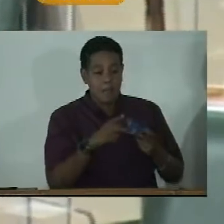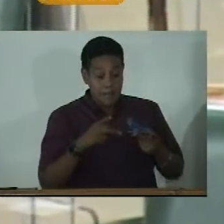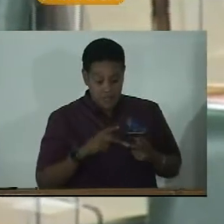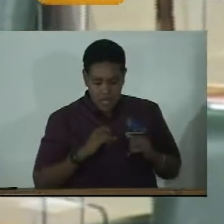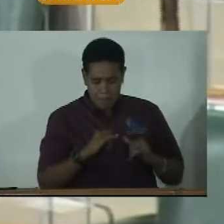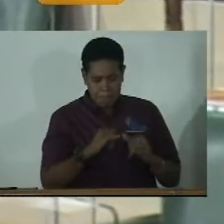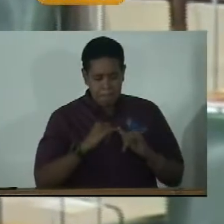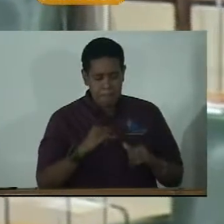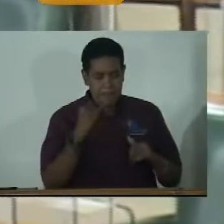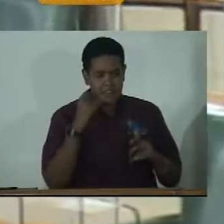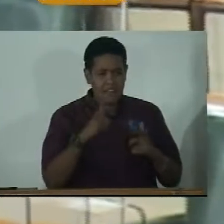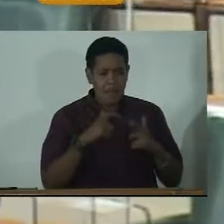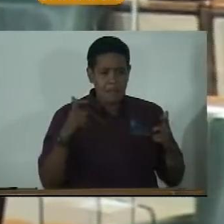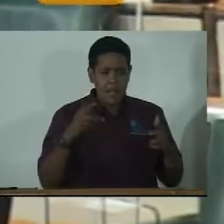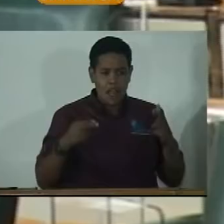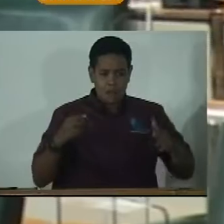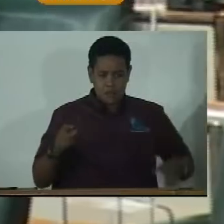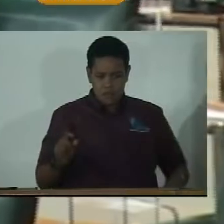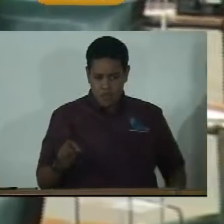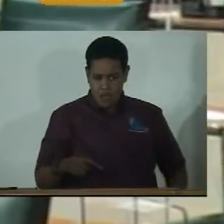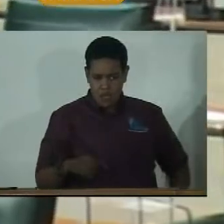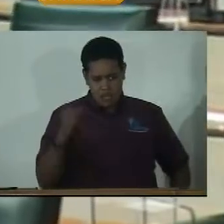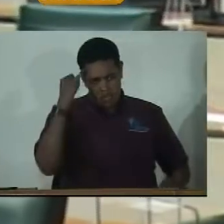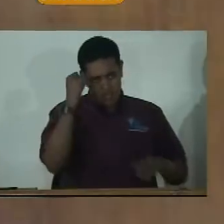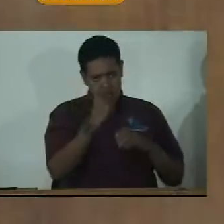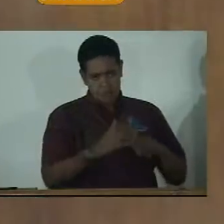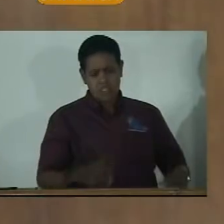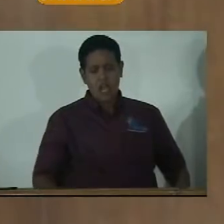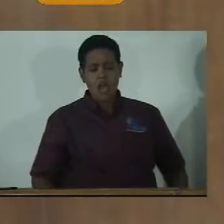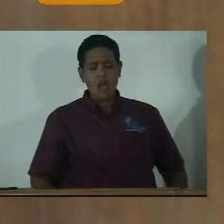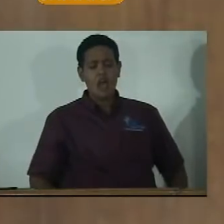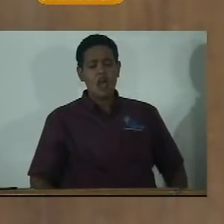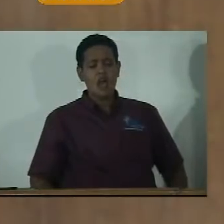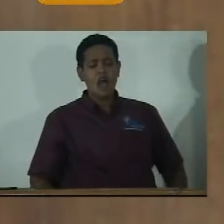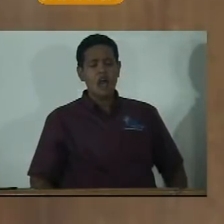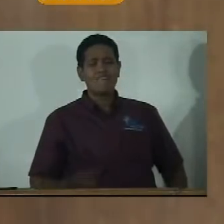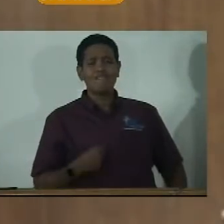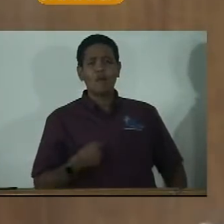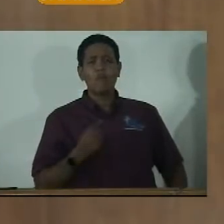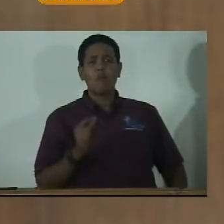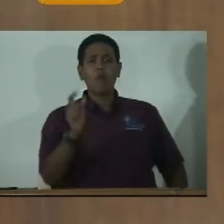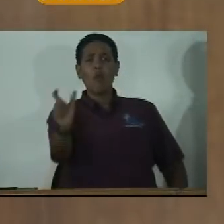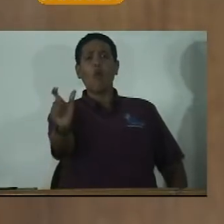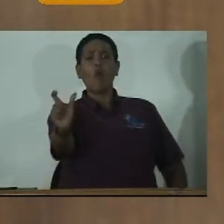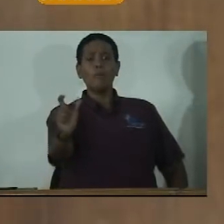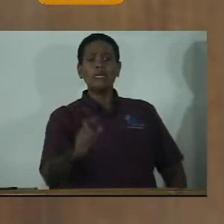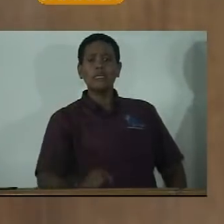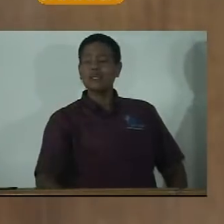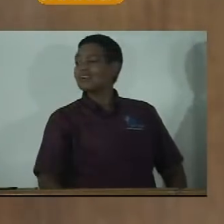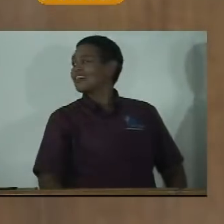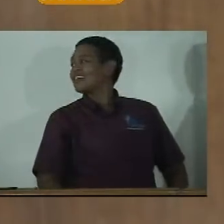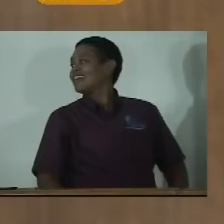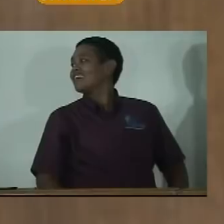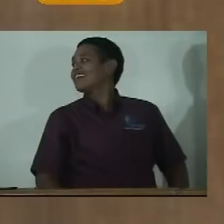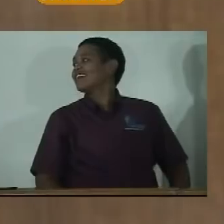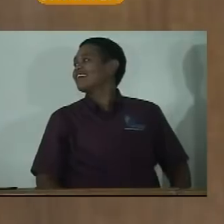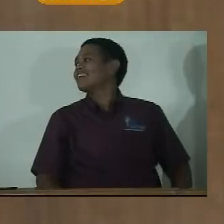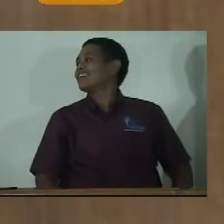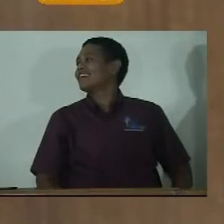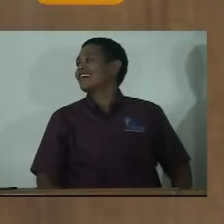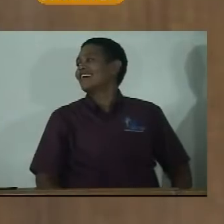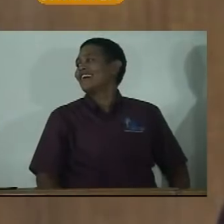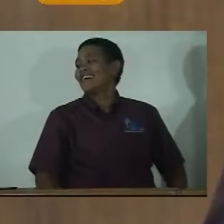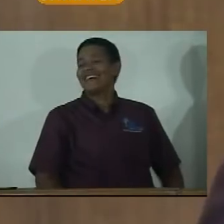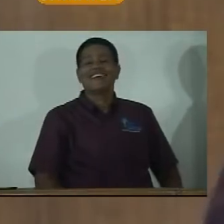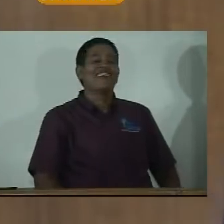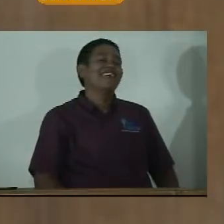if him get a big lobster and I get a little lobster. Just imagine. So therefore, what happens now, Senator